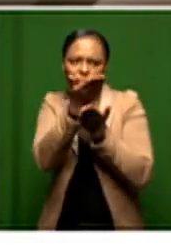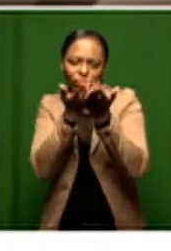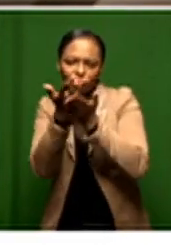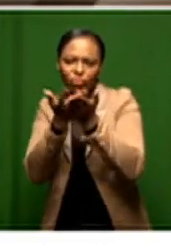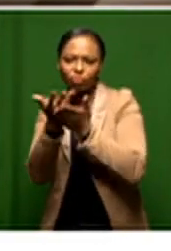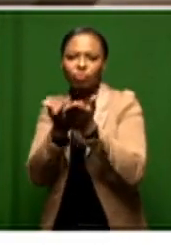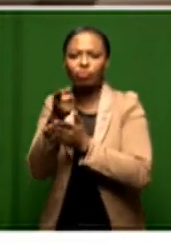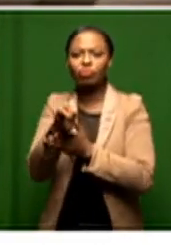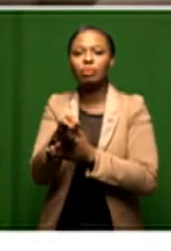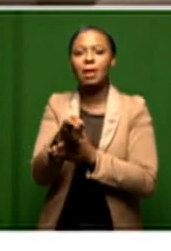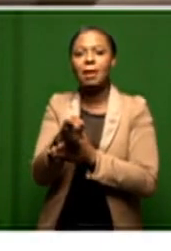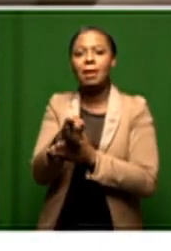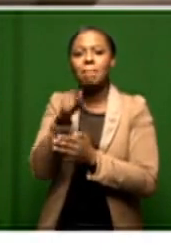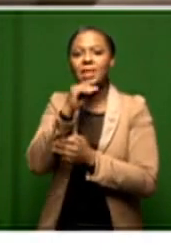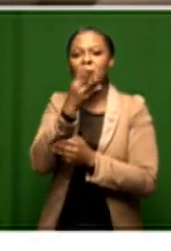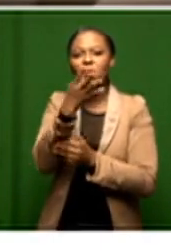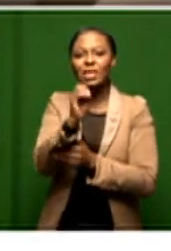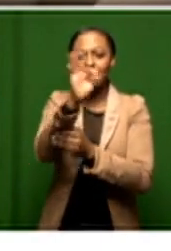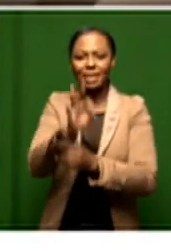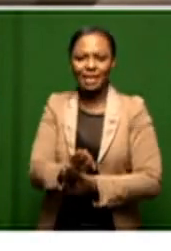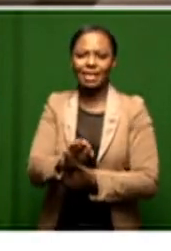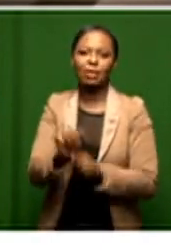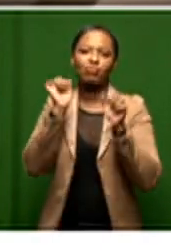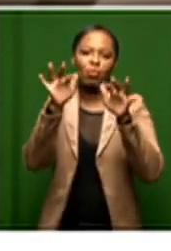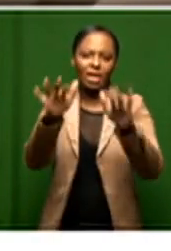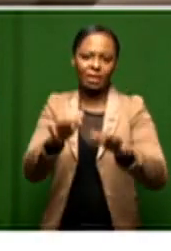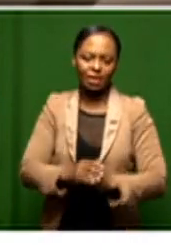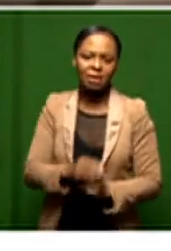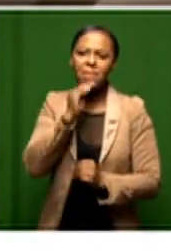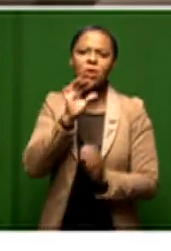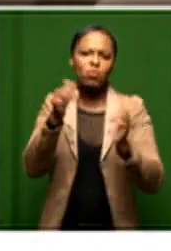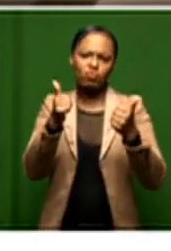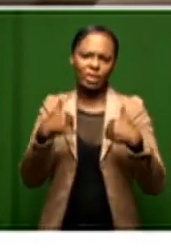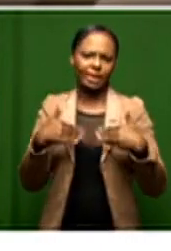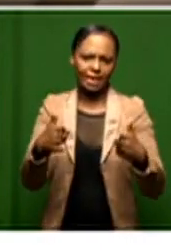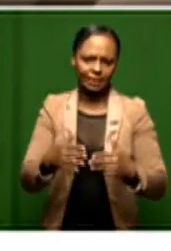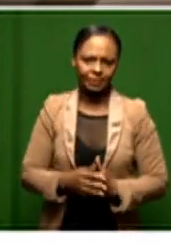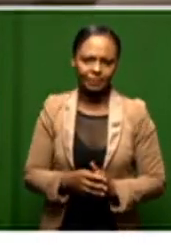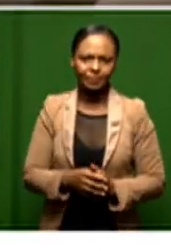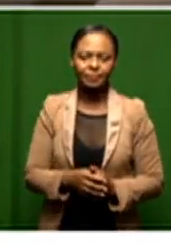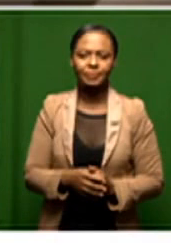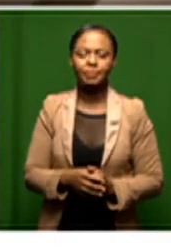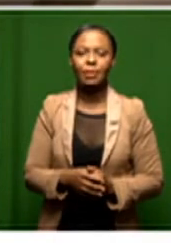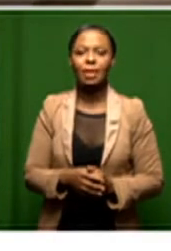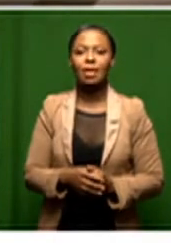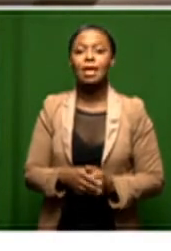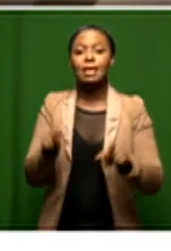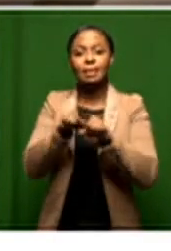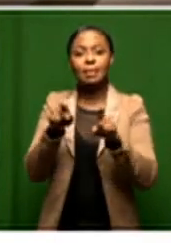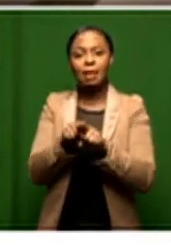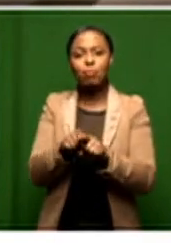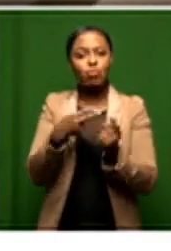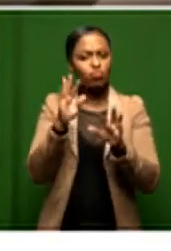So that takes us to 40% of the population now, which is a very good start. And there are current talks